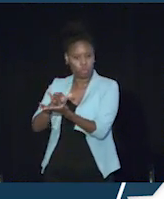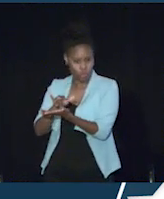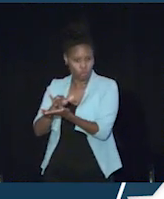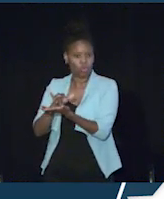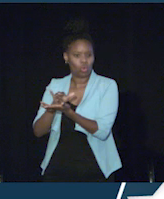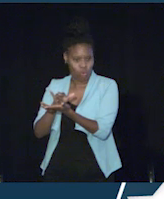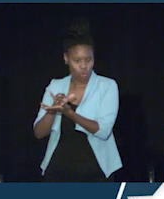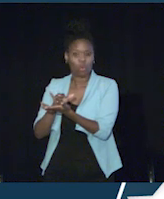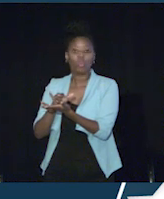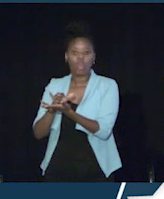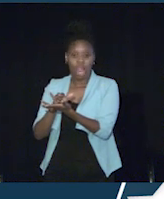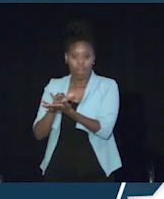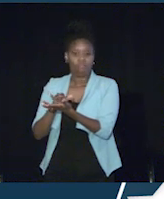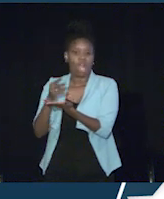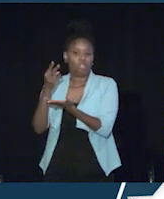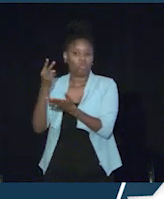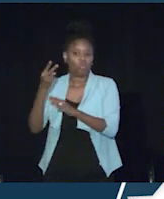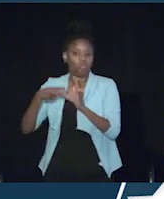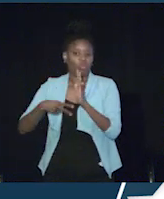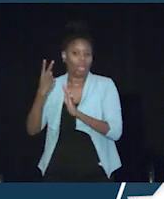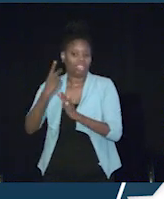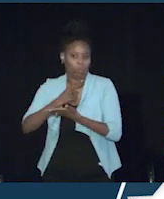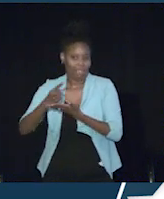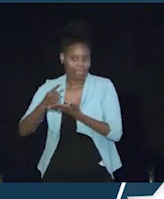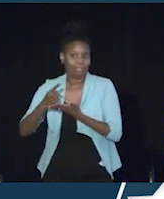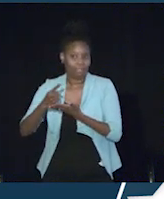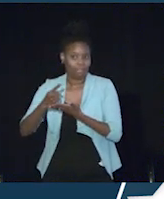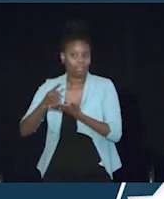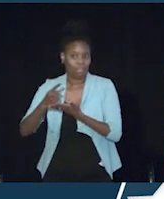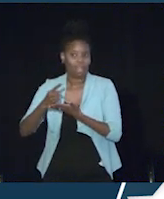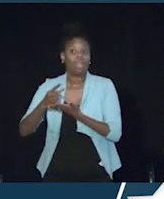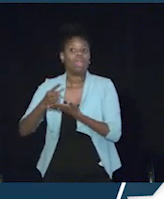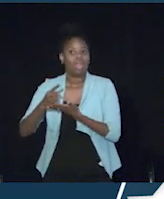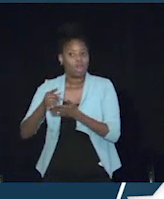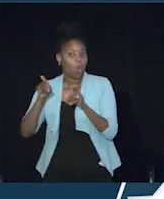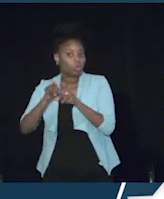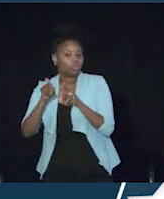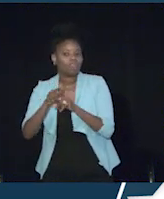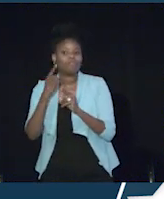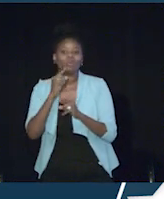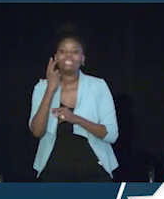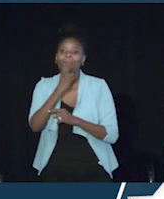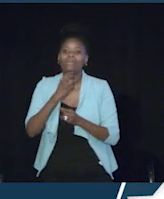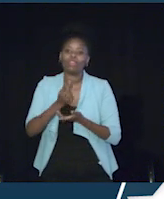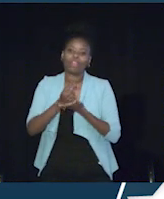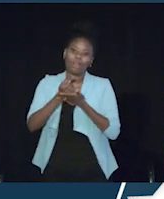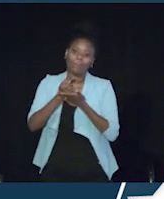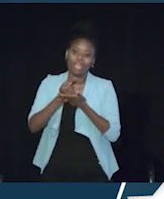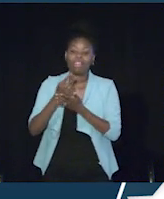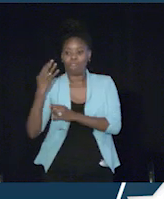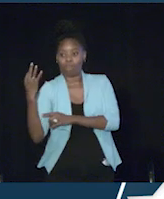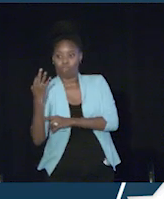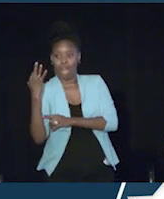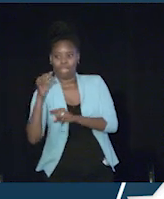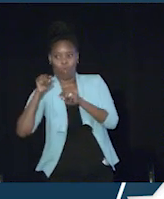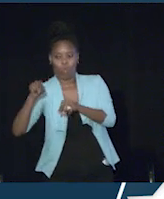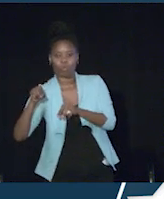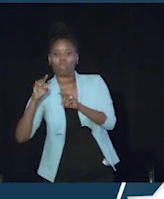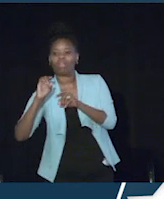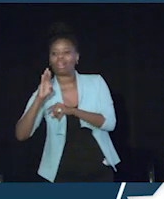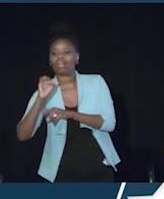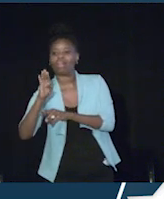2 days a week, and then 2 days a week I'd go for speech therapy, and then on Fridays I would go to the clubhouse.